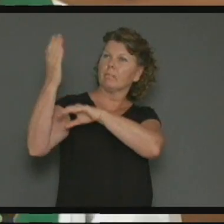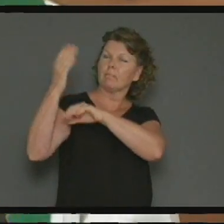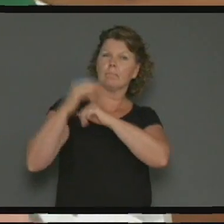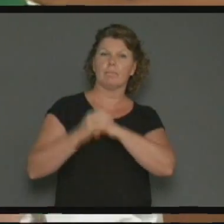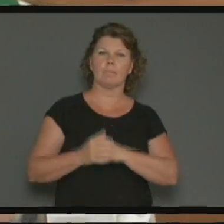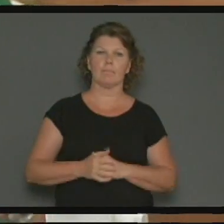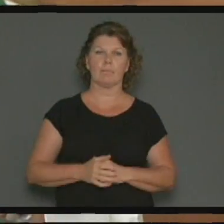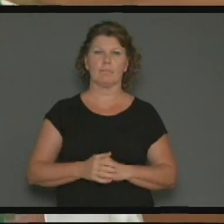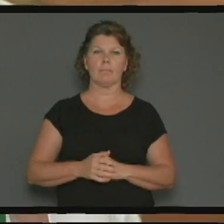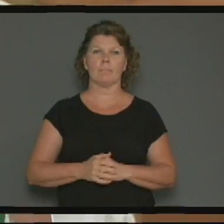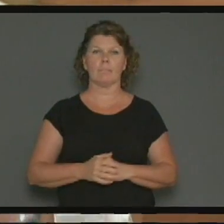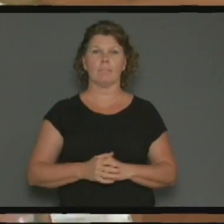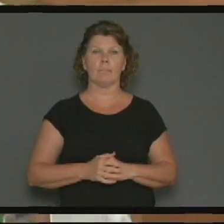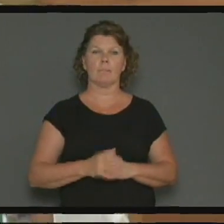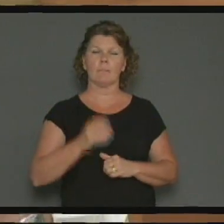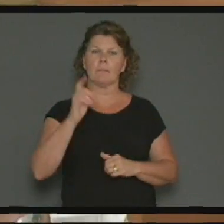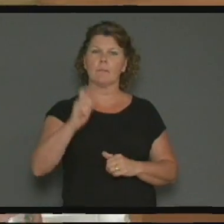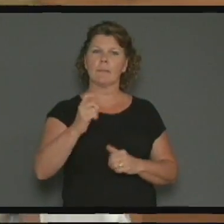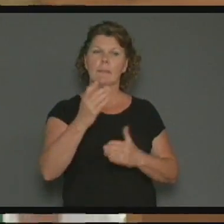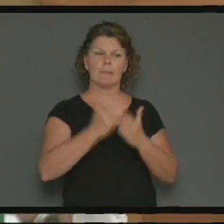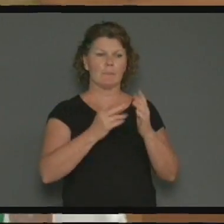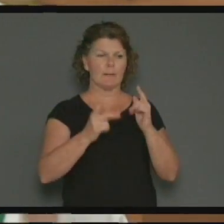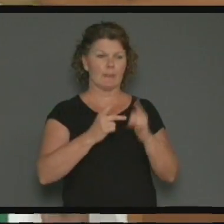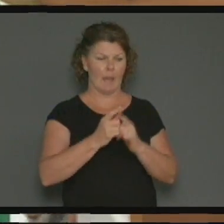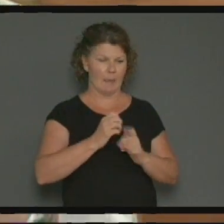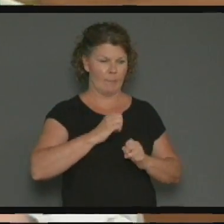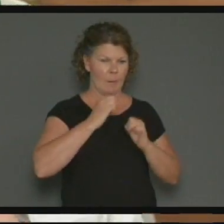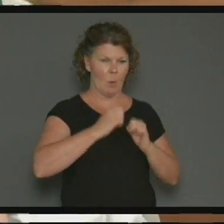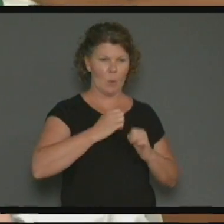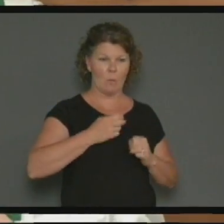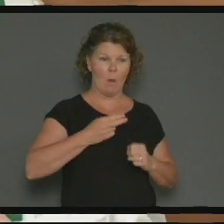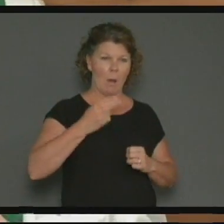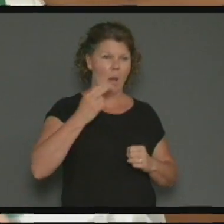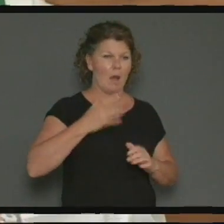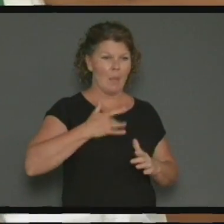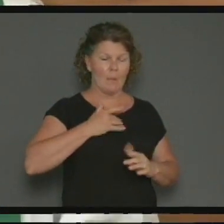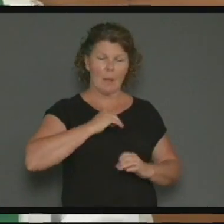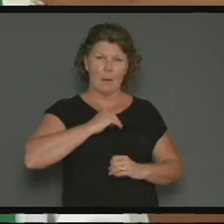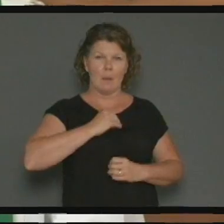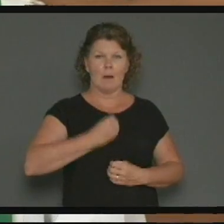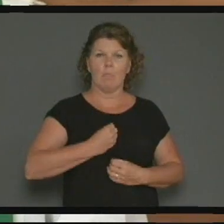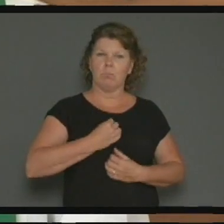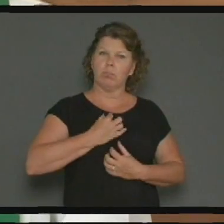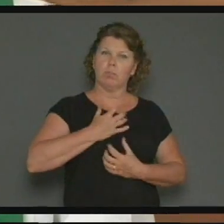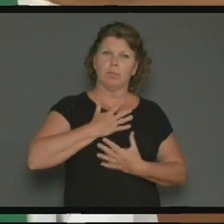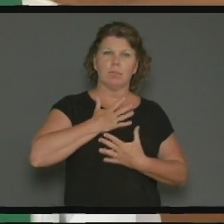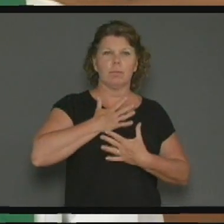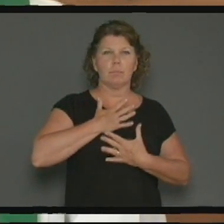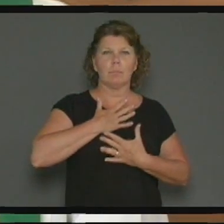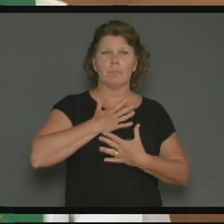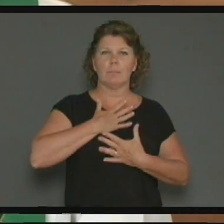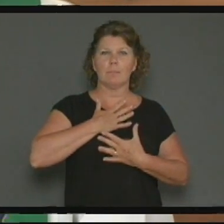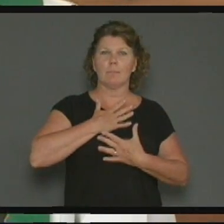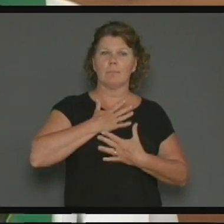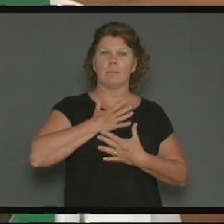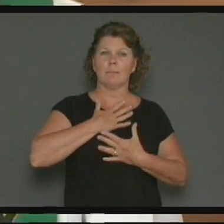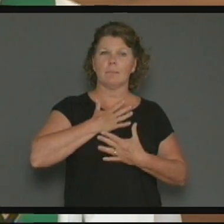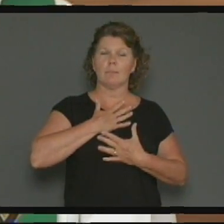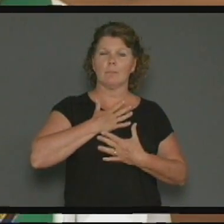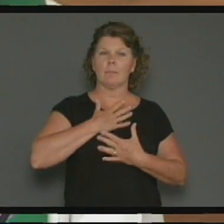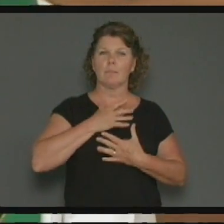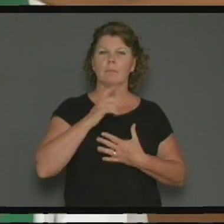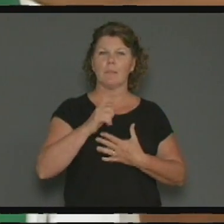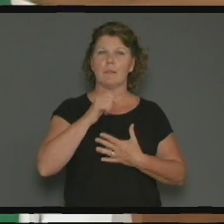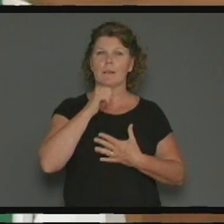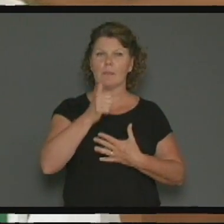That if we don't have some sort of emotional high or that tingly feeling in our stomach, then it